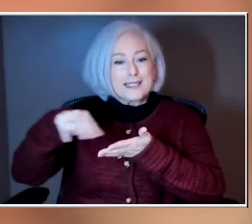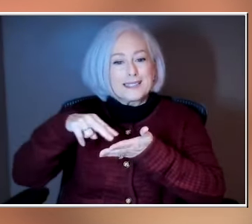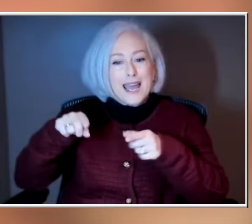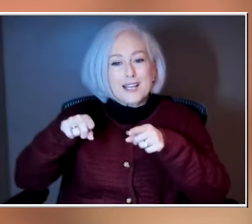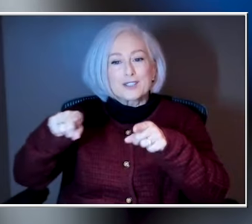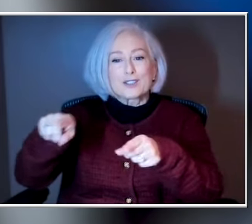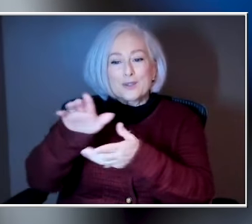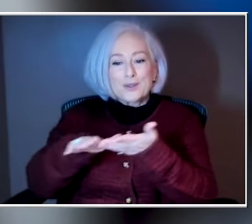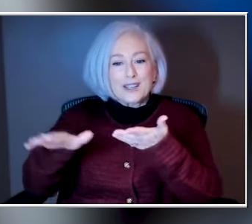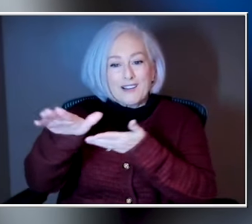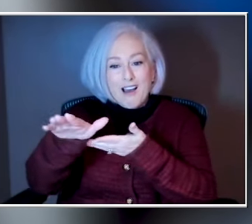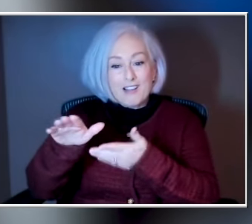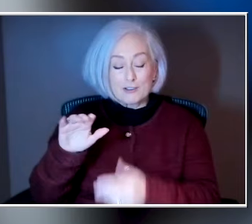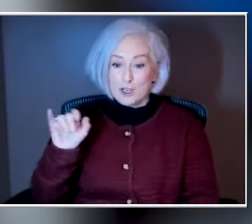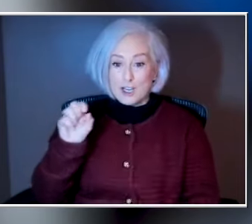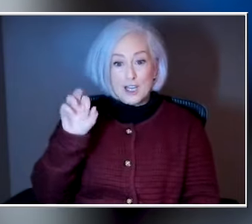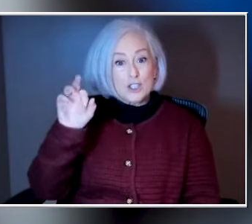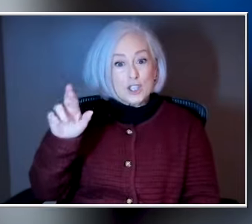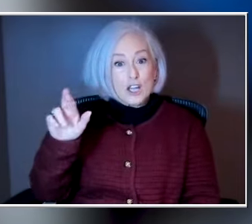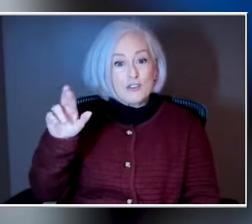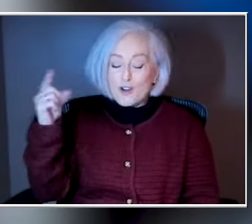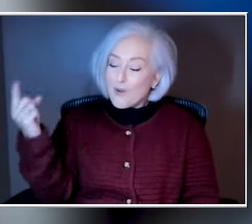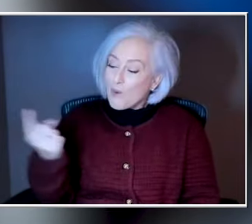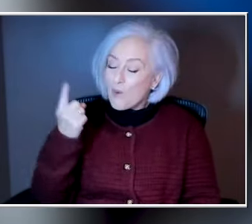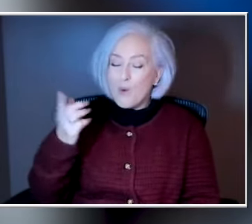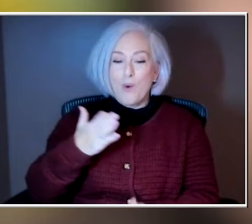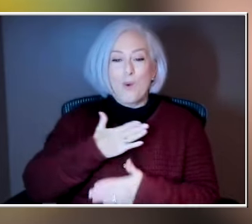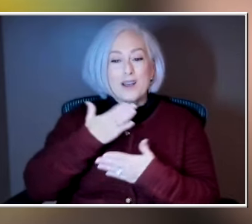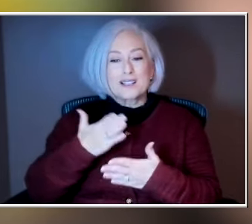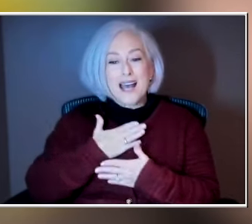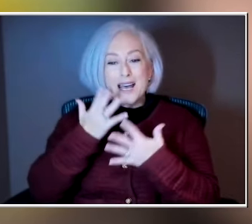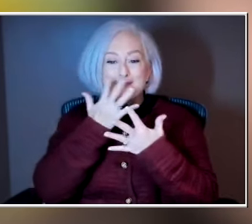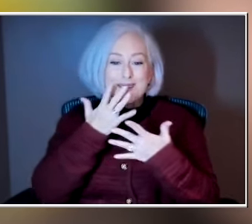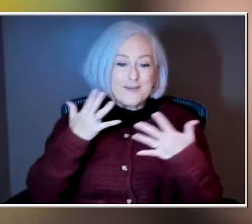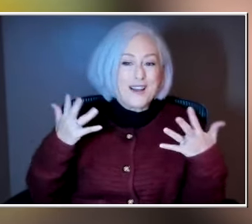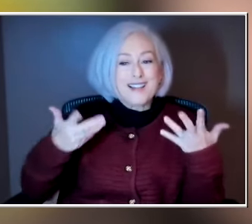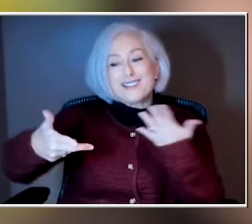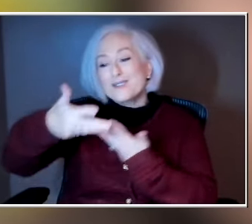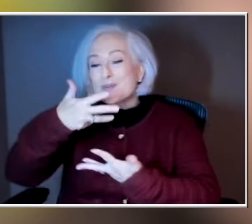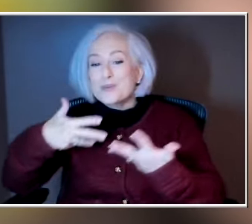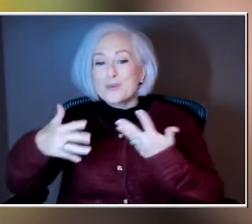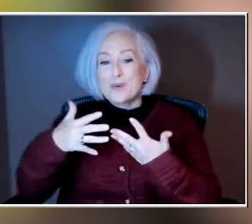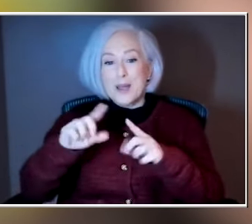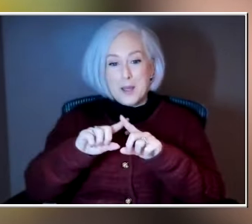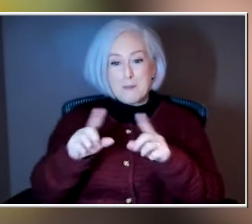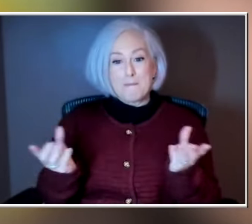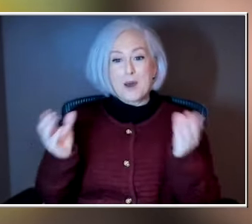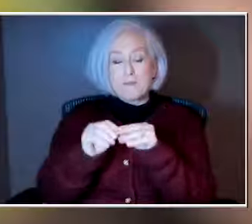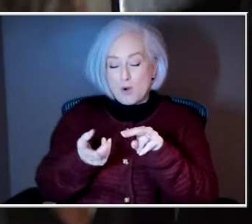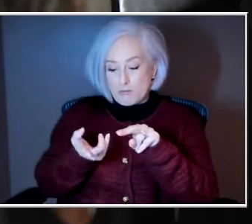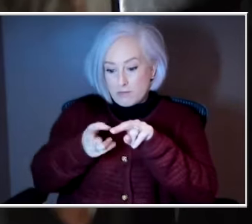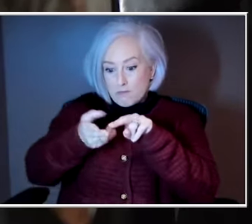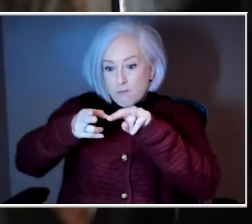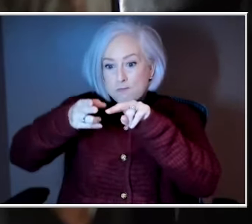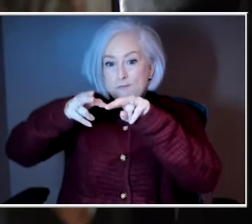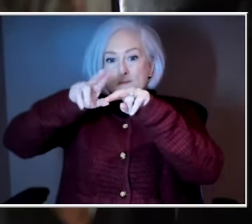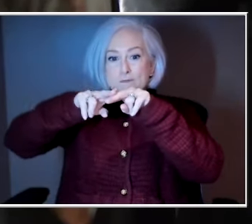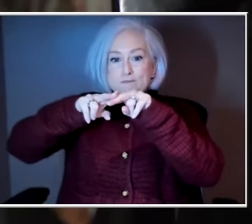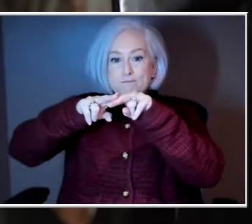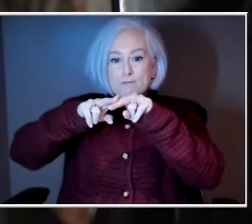always been happy and outgoing, but the more weight she put on, the more she felt herself shrinking on the inside. It was